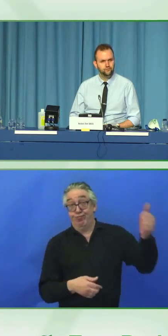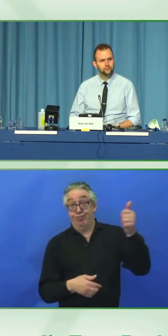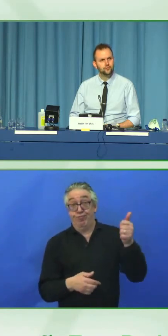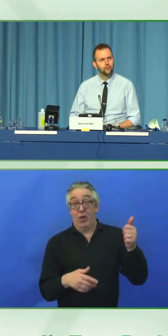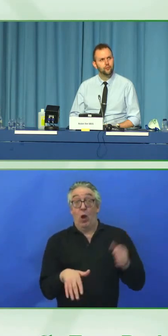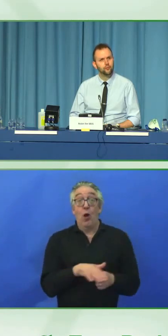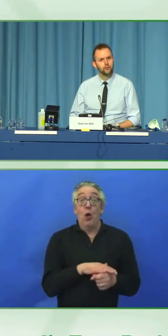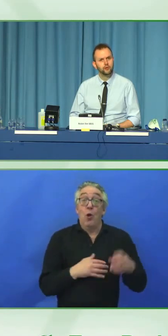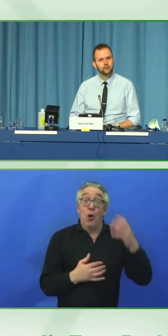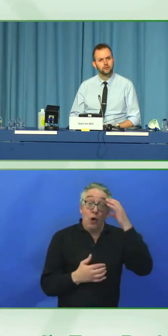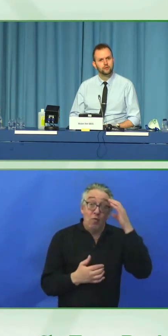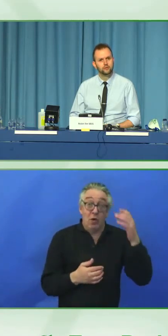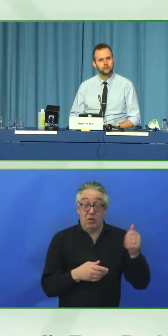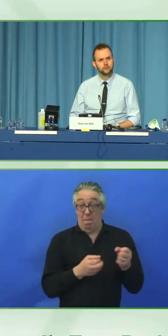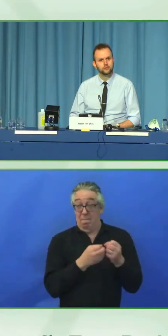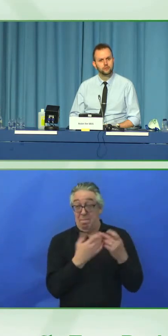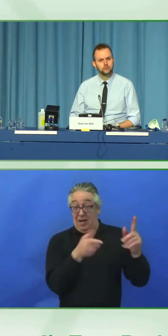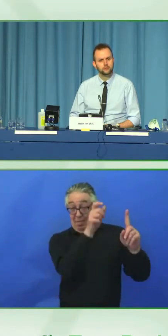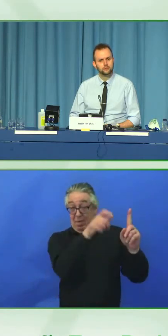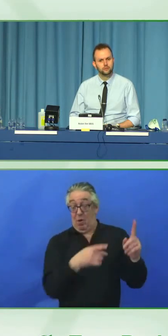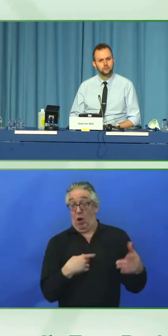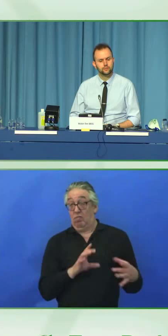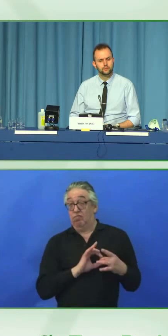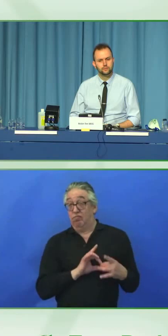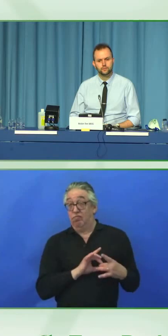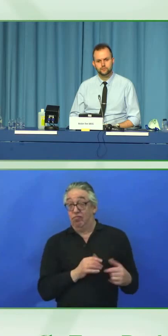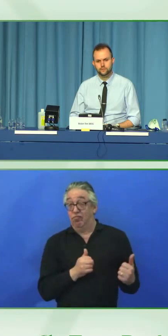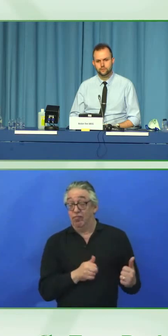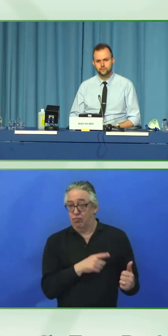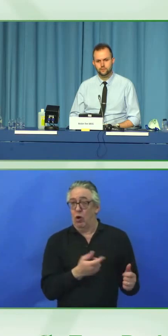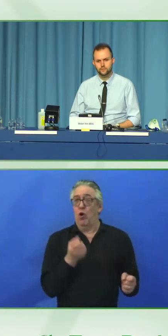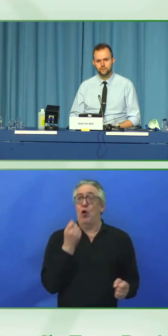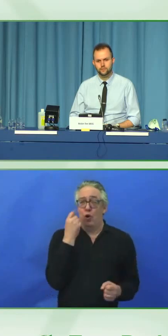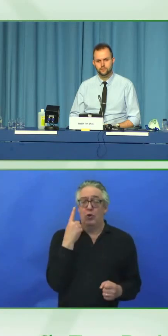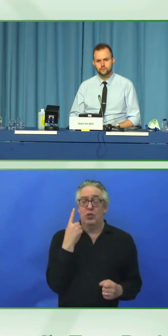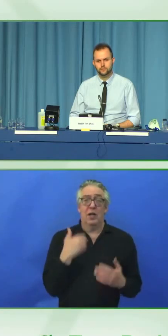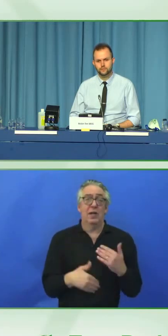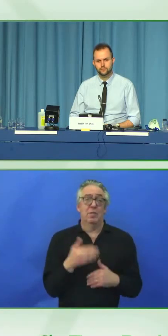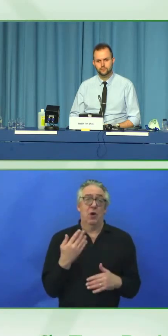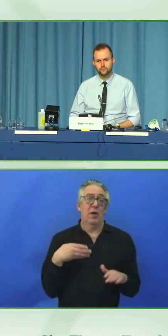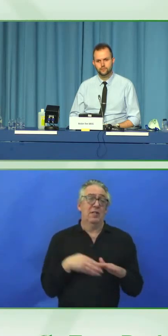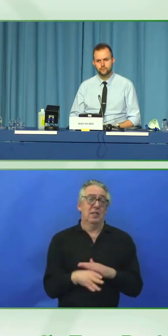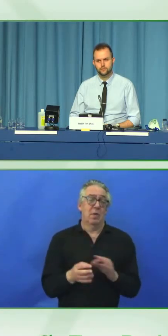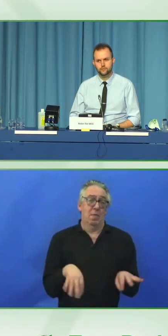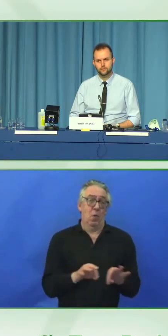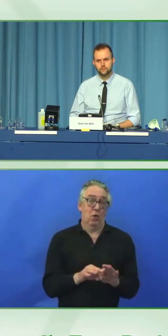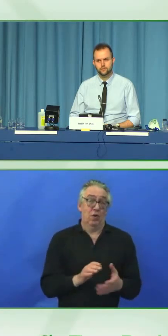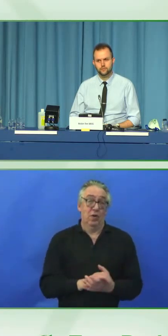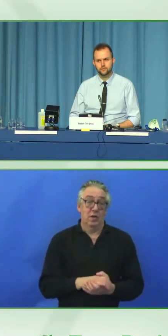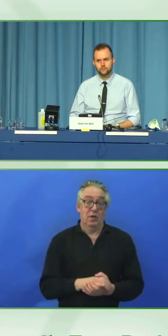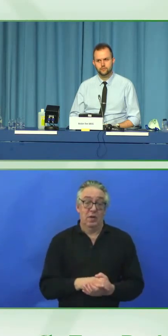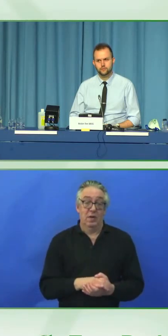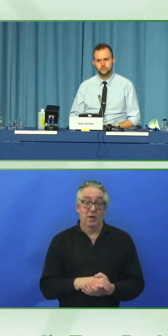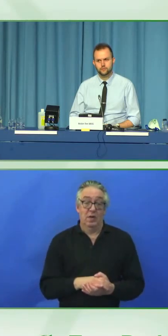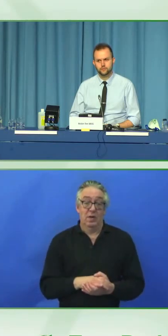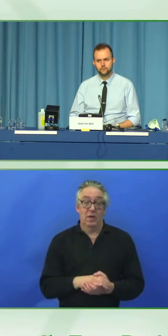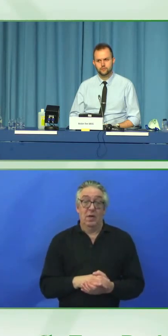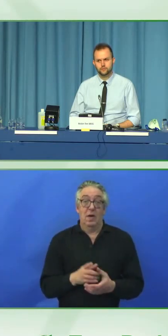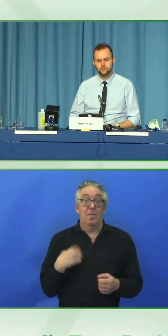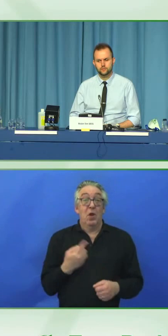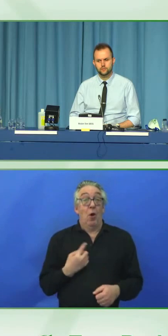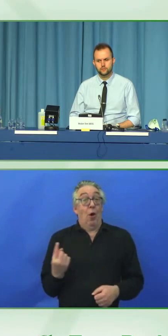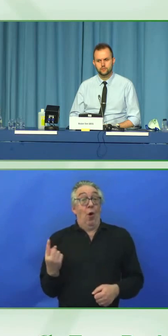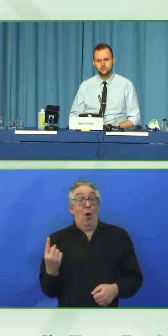this work. And so we are effective because we are one focus point within a wider culture that